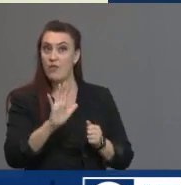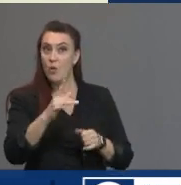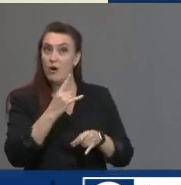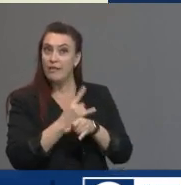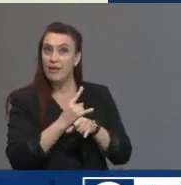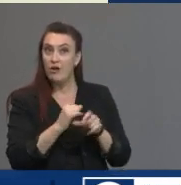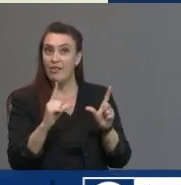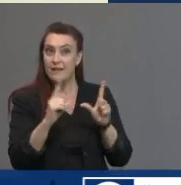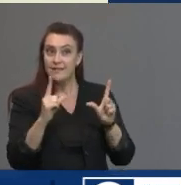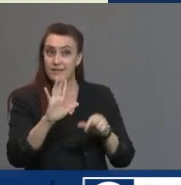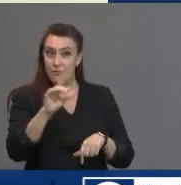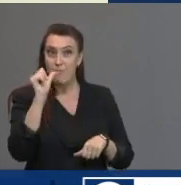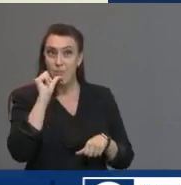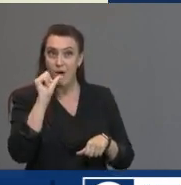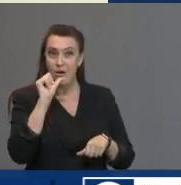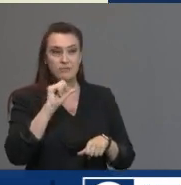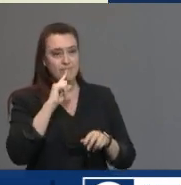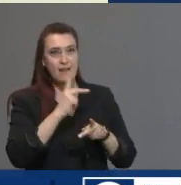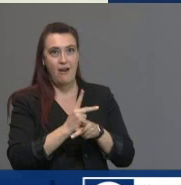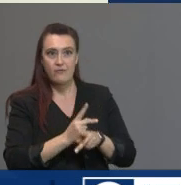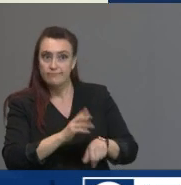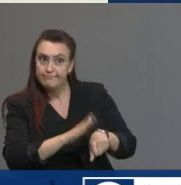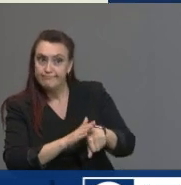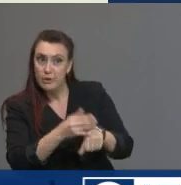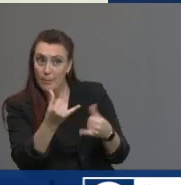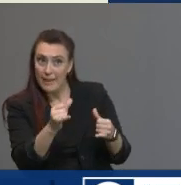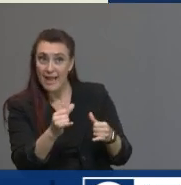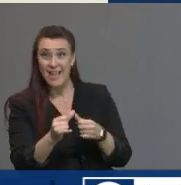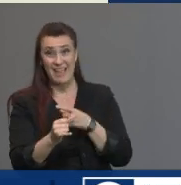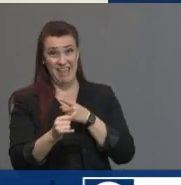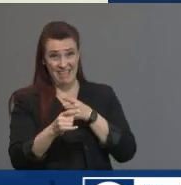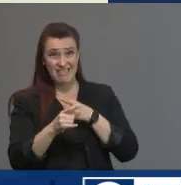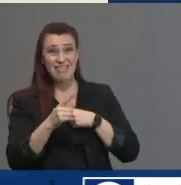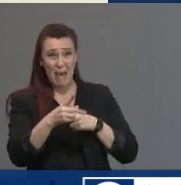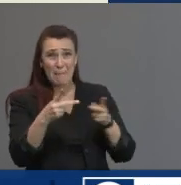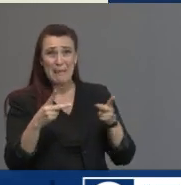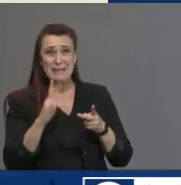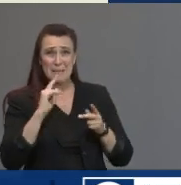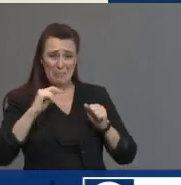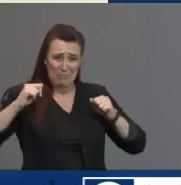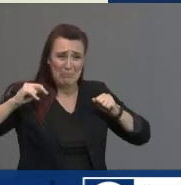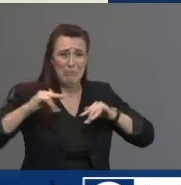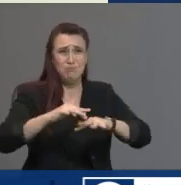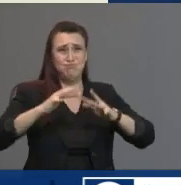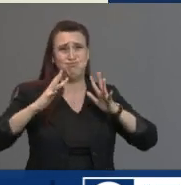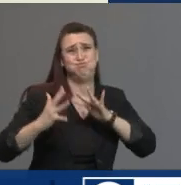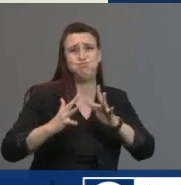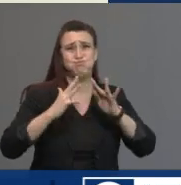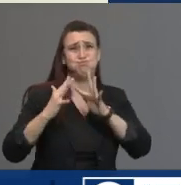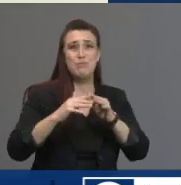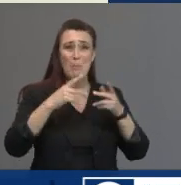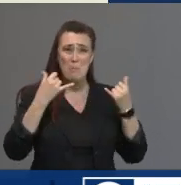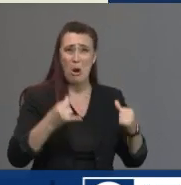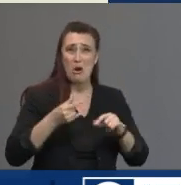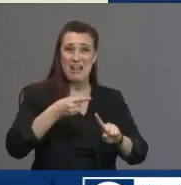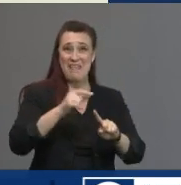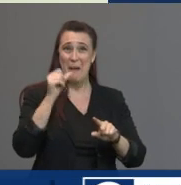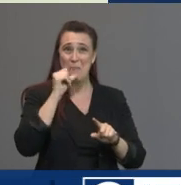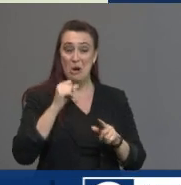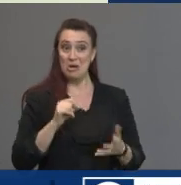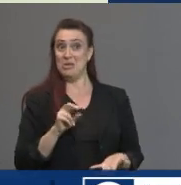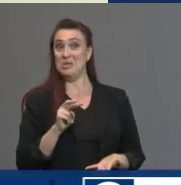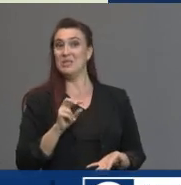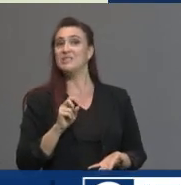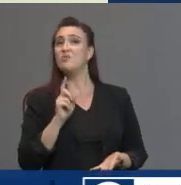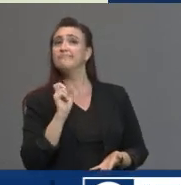gets back to the enforcement question. They seem to be playing with their liquor license. It looked like a party over there. So A, what should the police